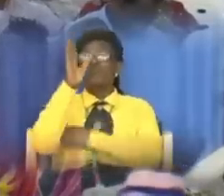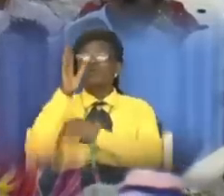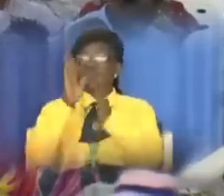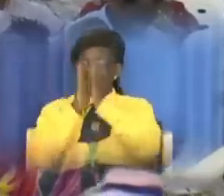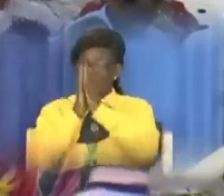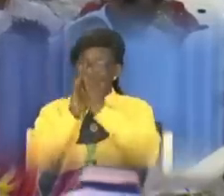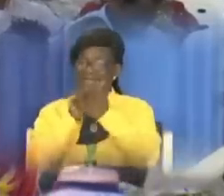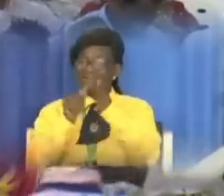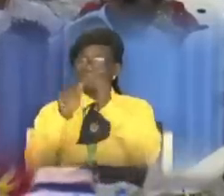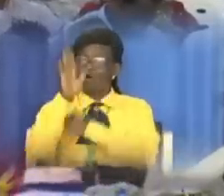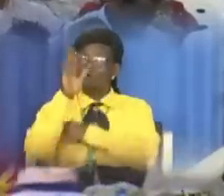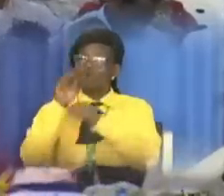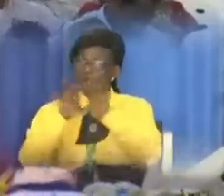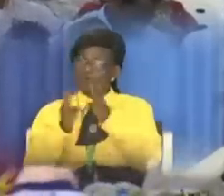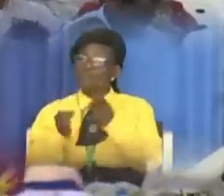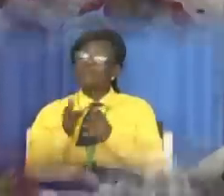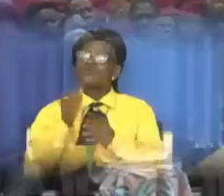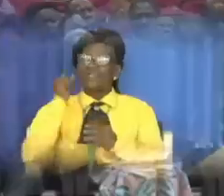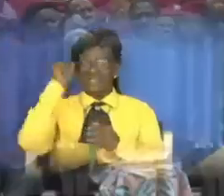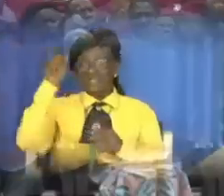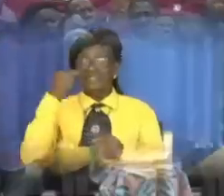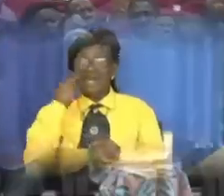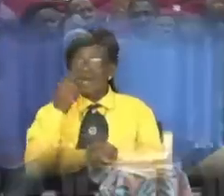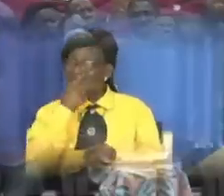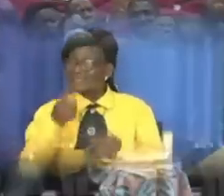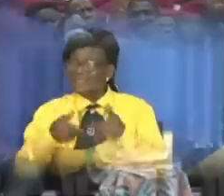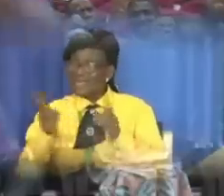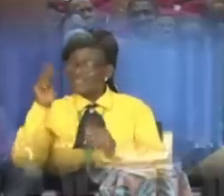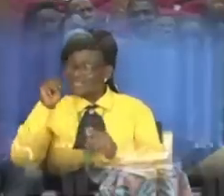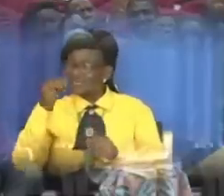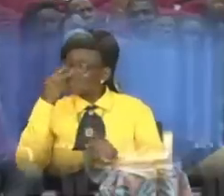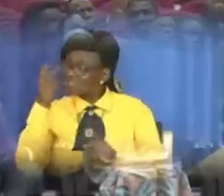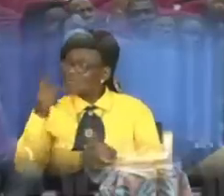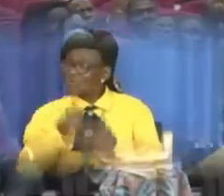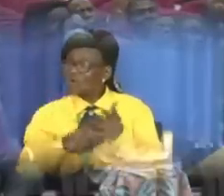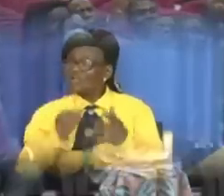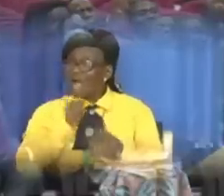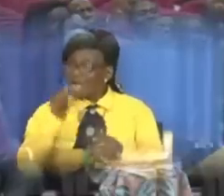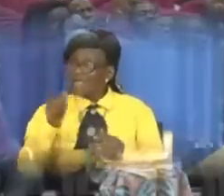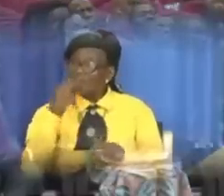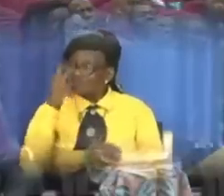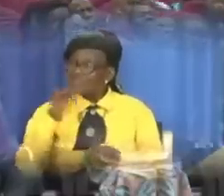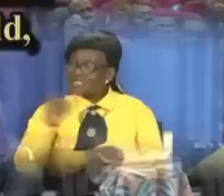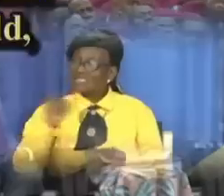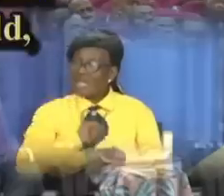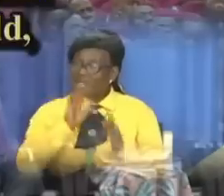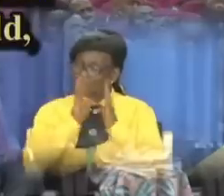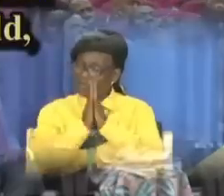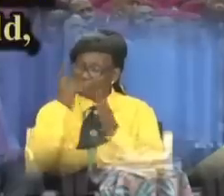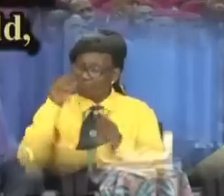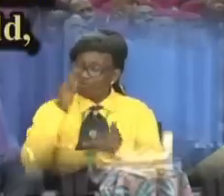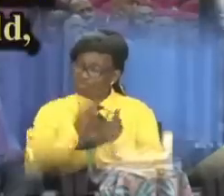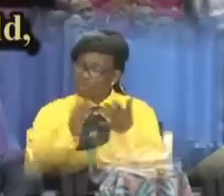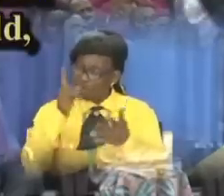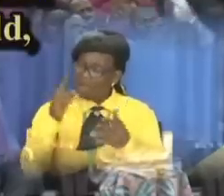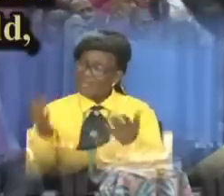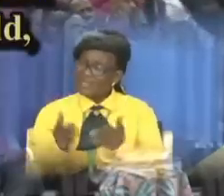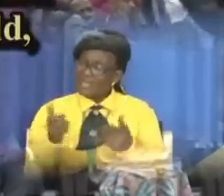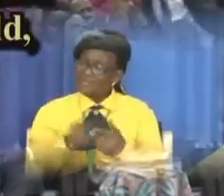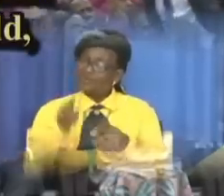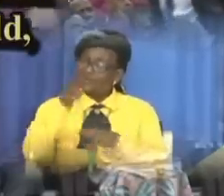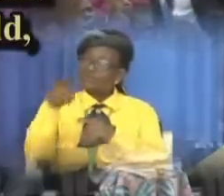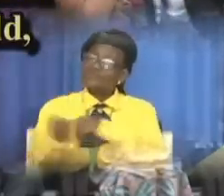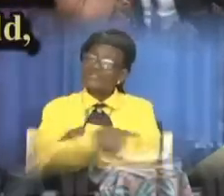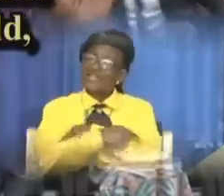eyes. Let him begin to see what I'm seeing. I pray for somebody here today. every one of you who